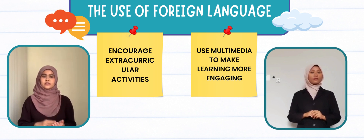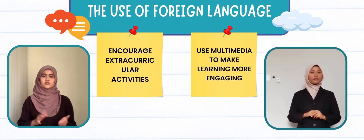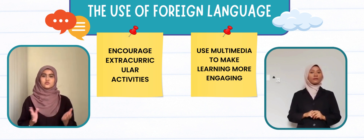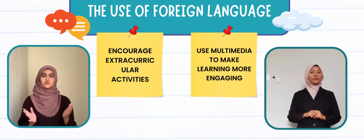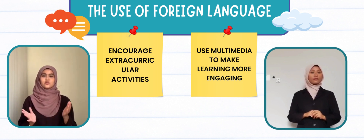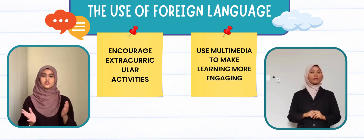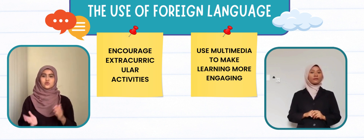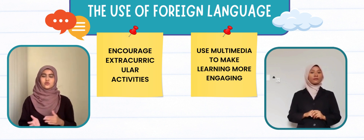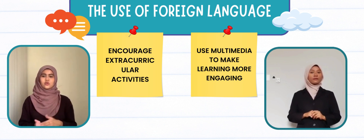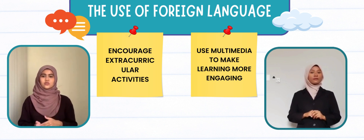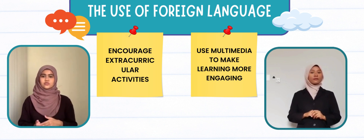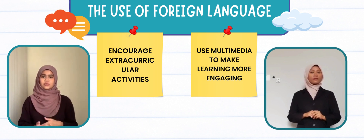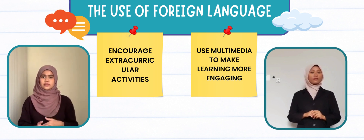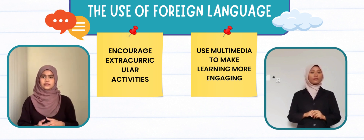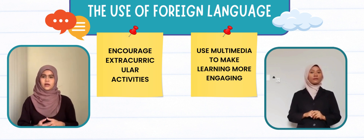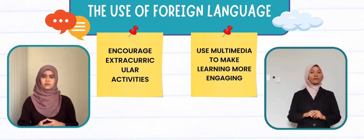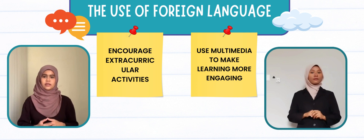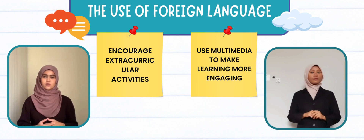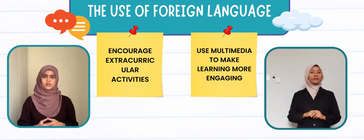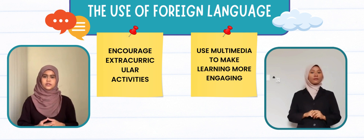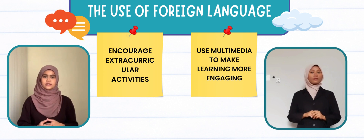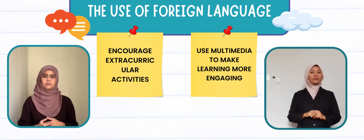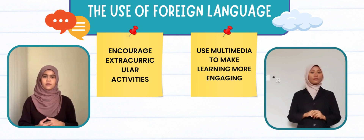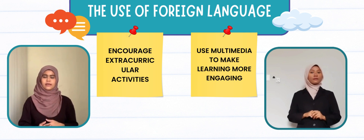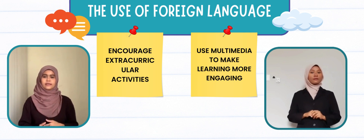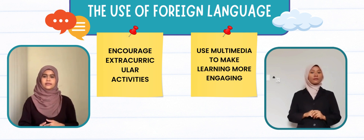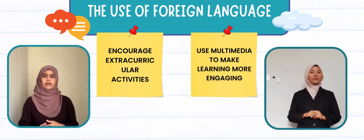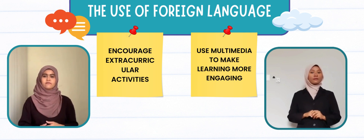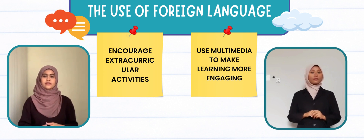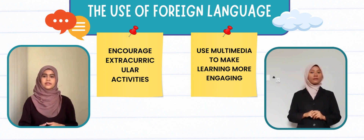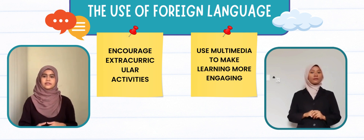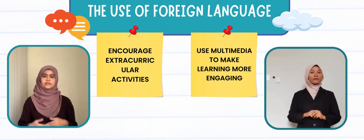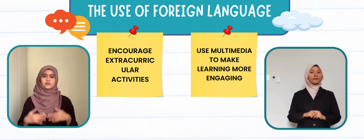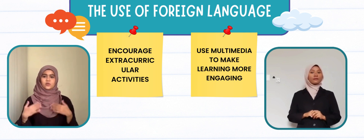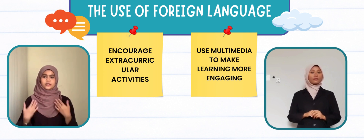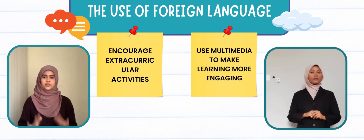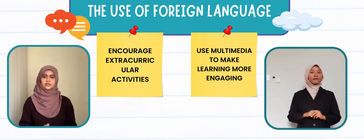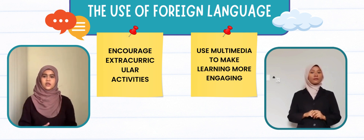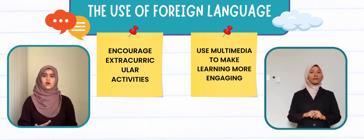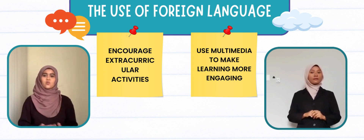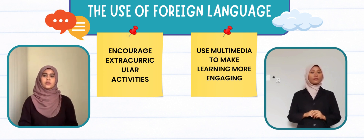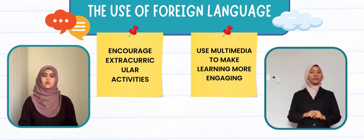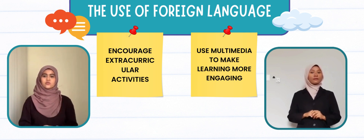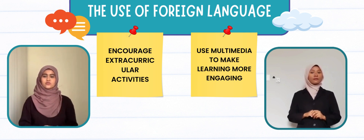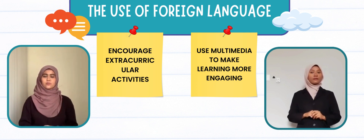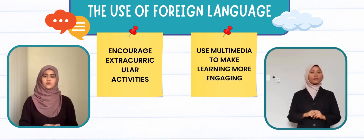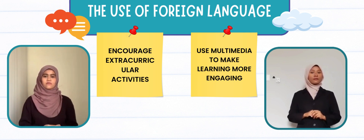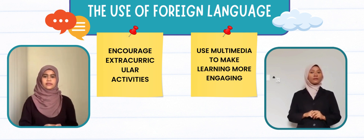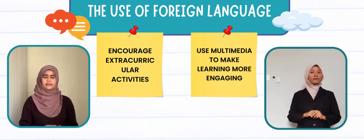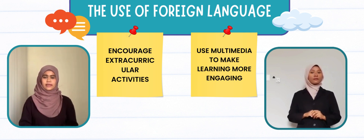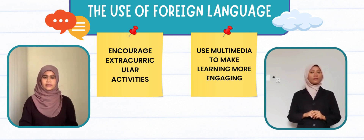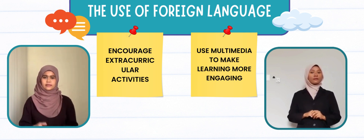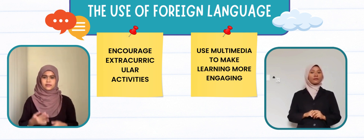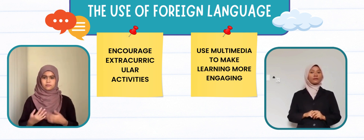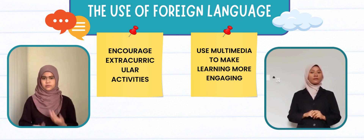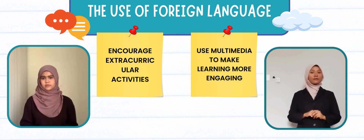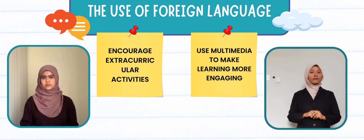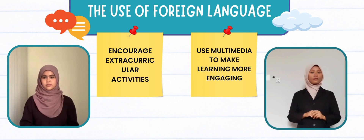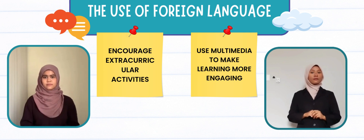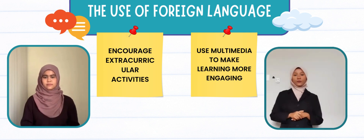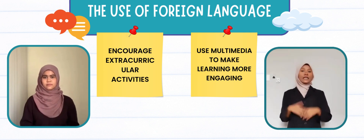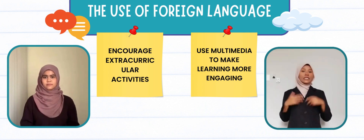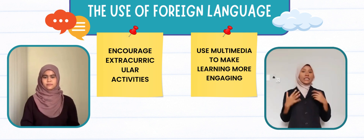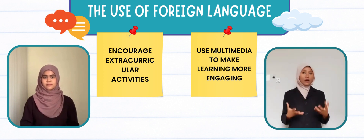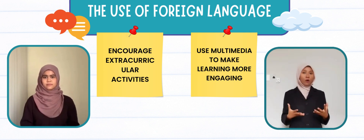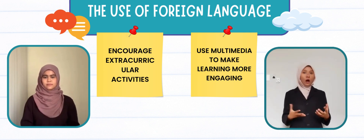activities is to show your students how language is applied in everyday situations while also providing an